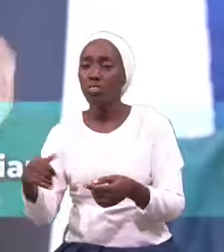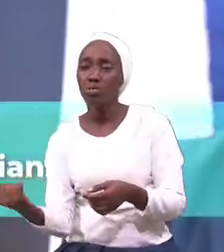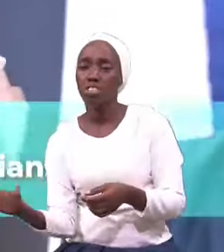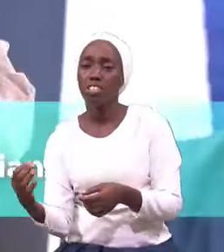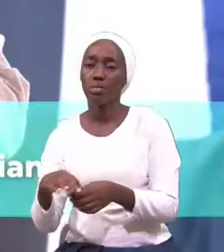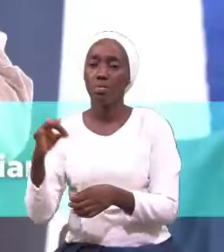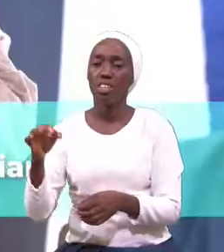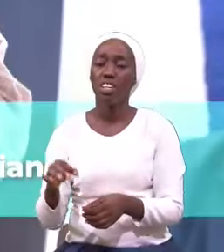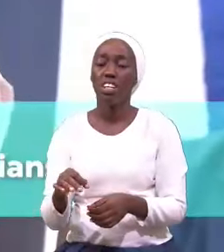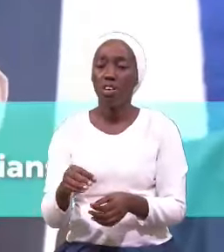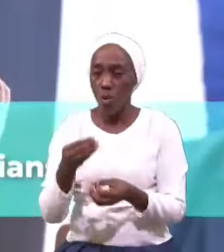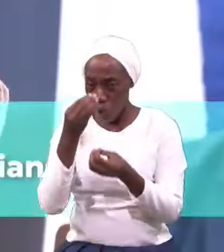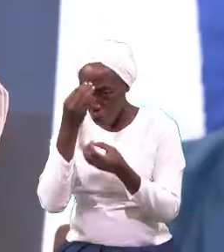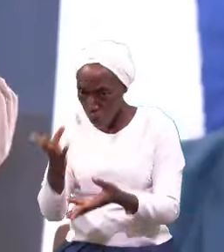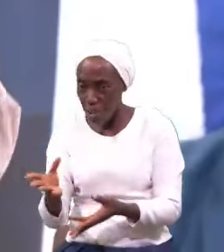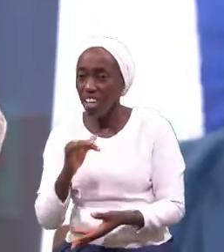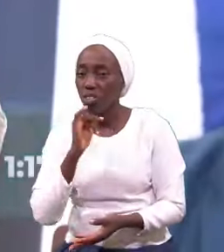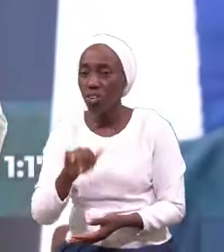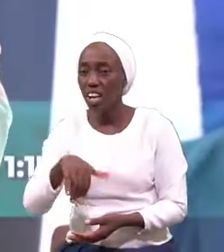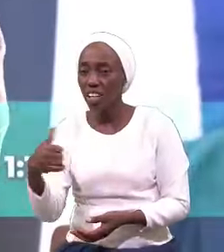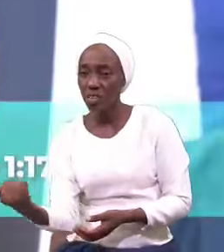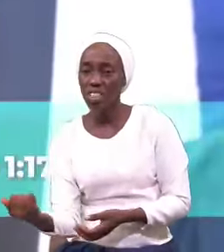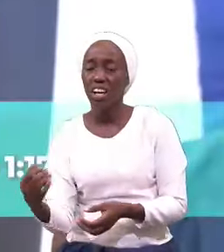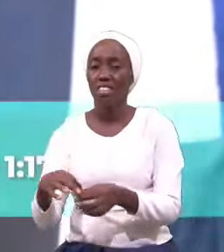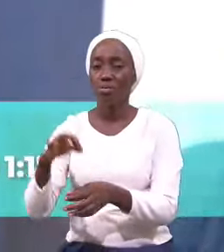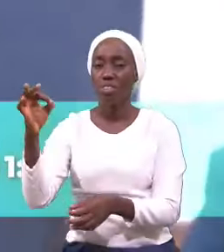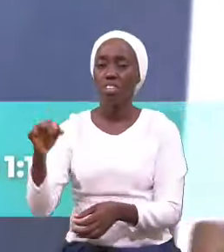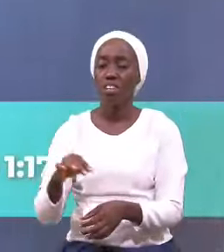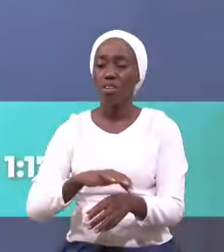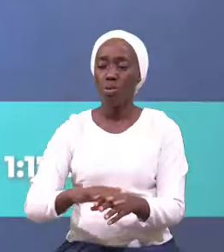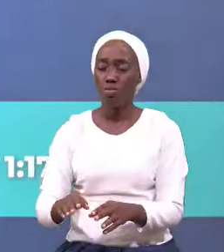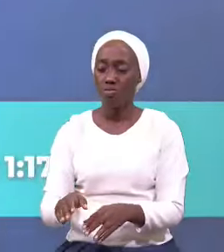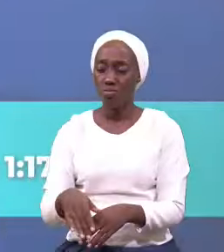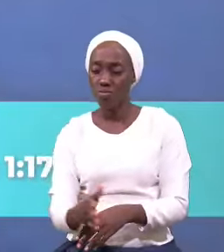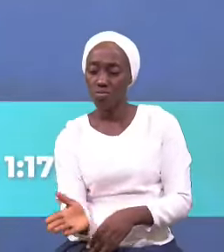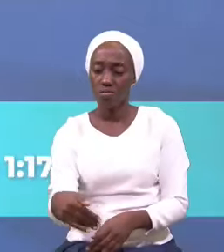And zigzag not from the spirit.